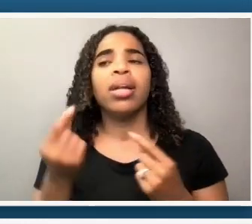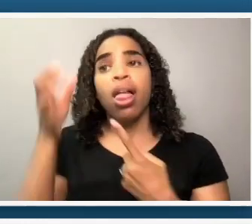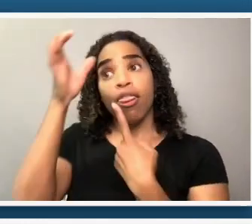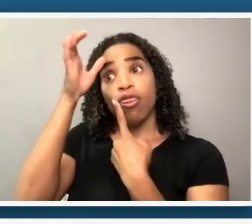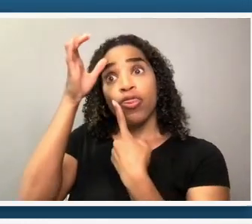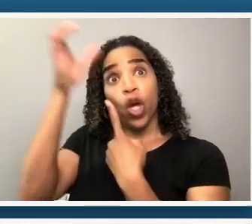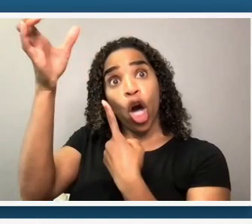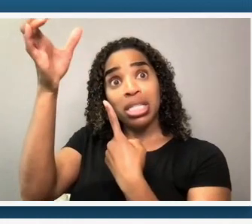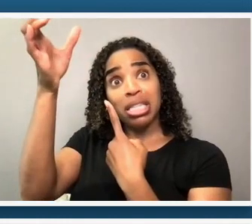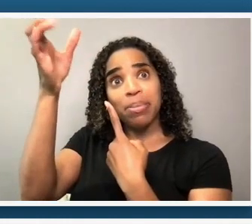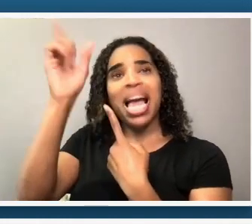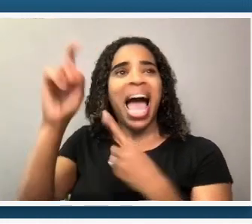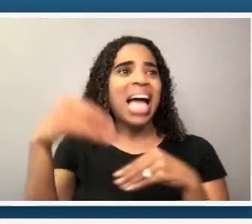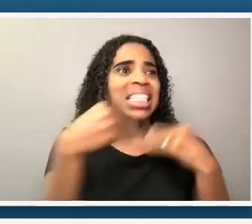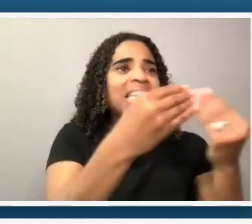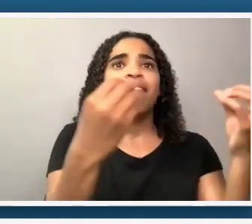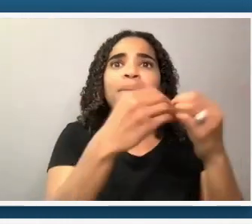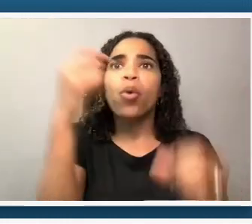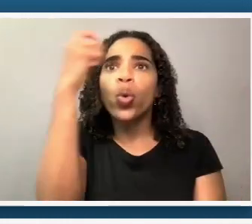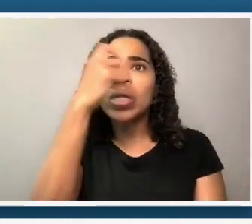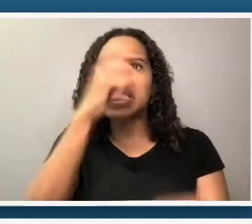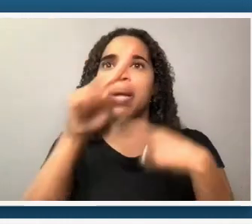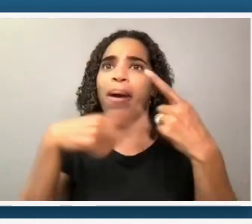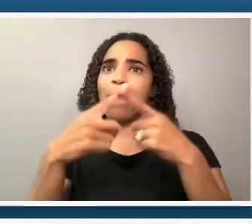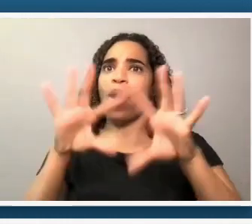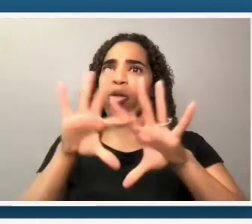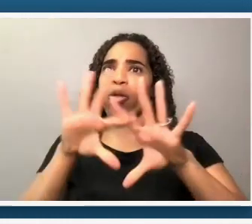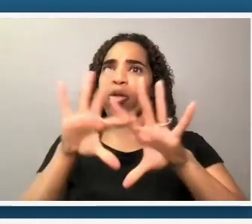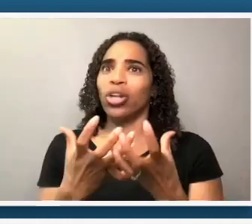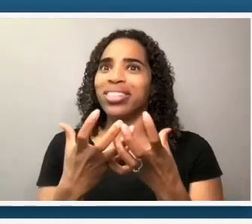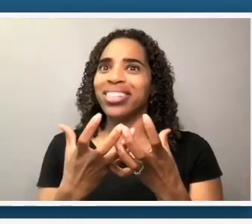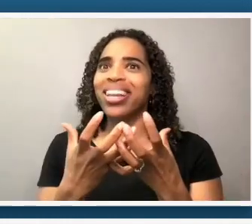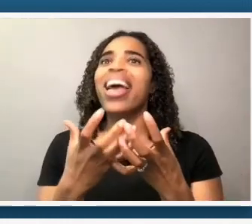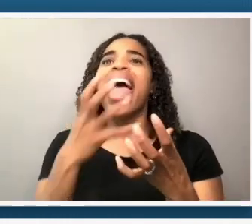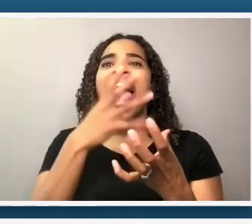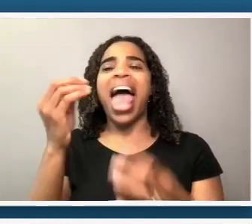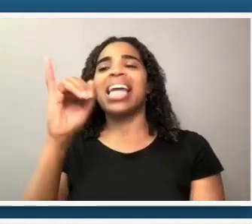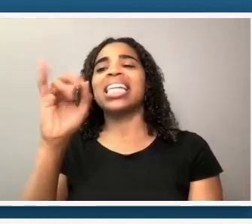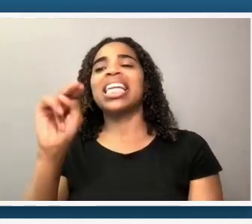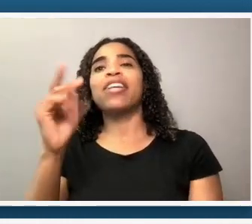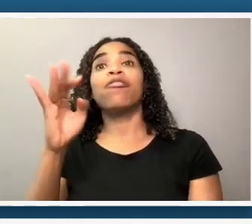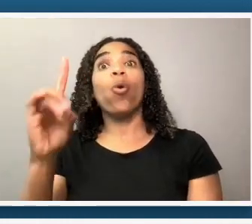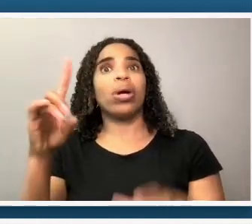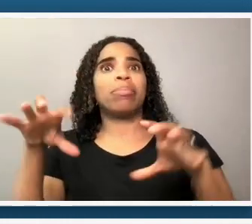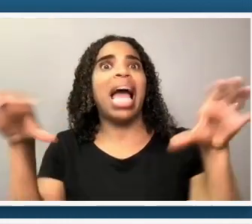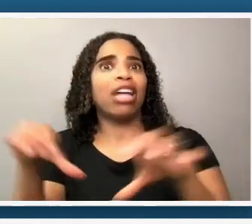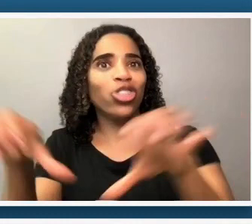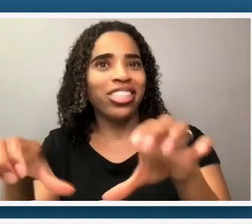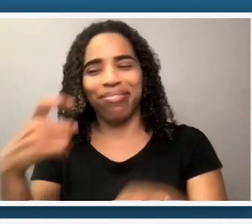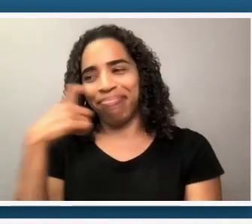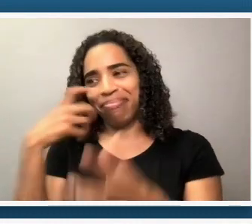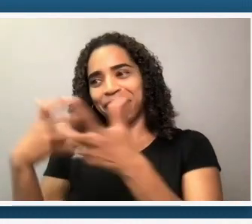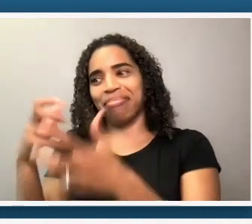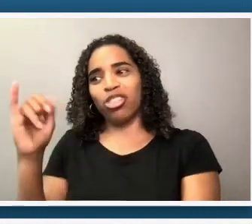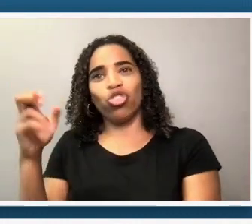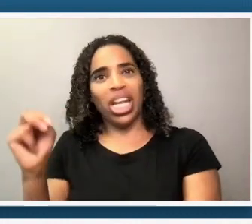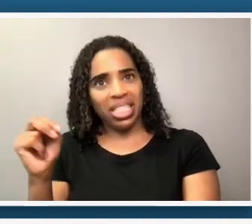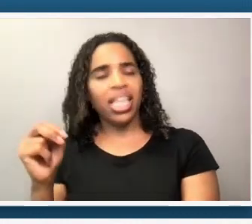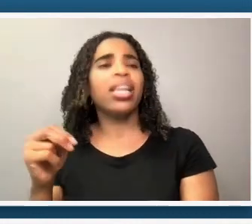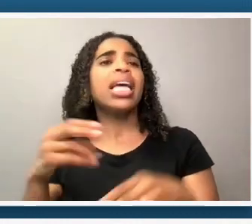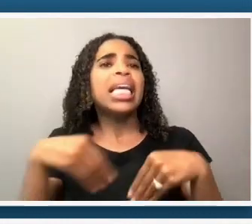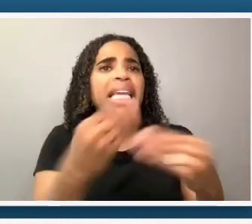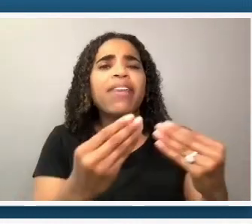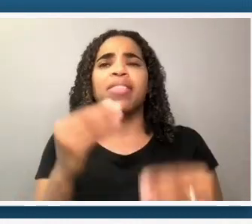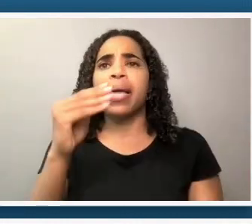some insights into how the world works and inform actions, as Jason was saying, and foster ethical attitudes and